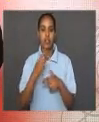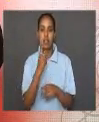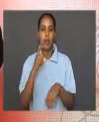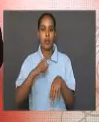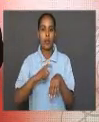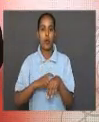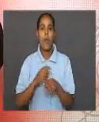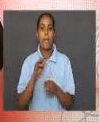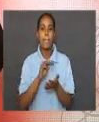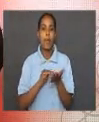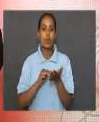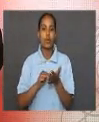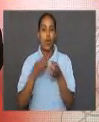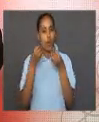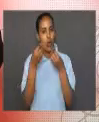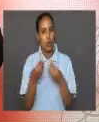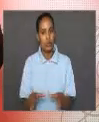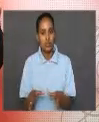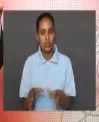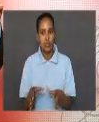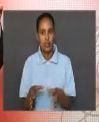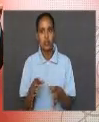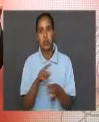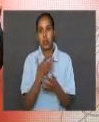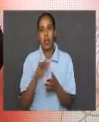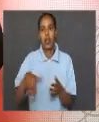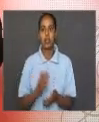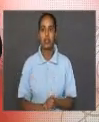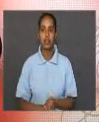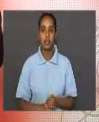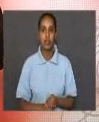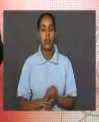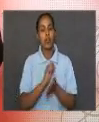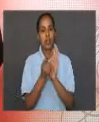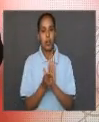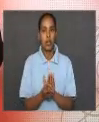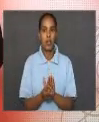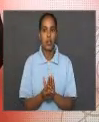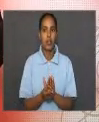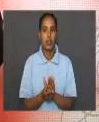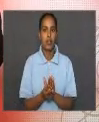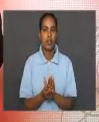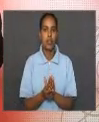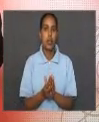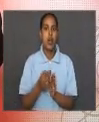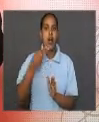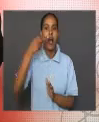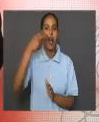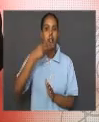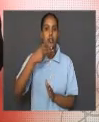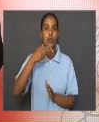Sometimes, the molecule that is lost is something else. For example,